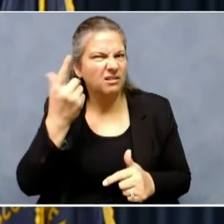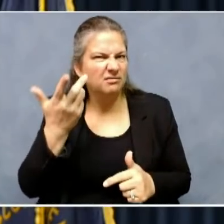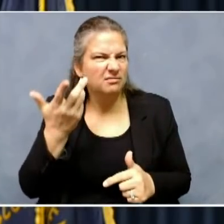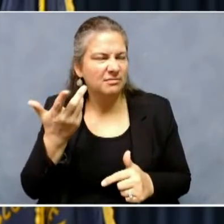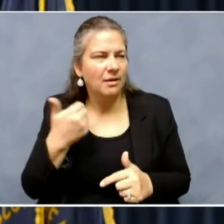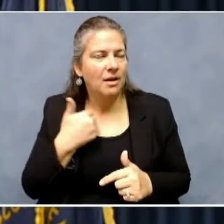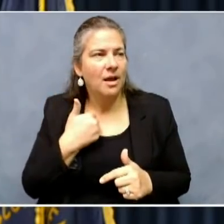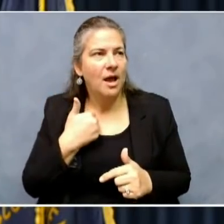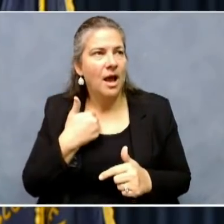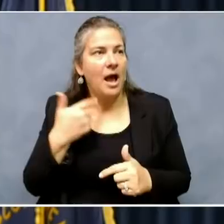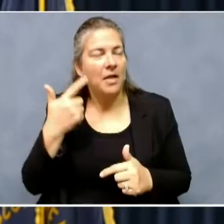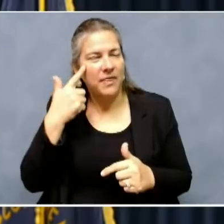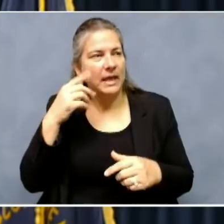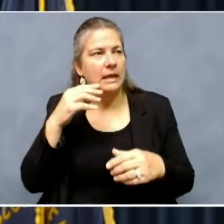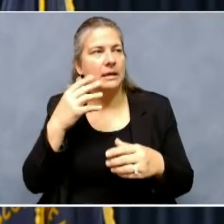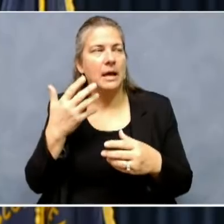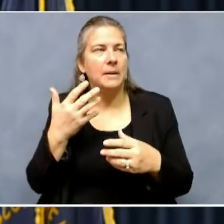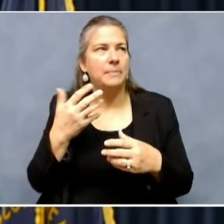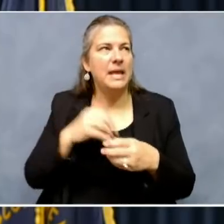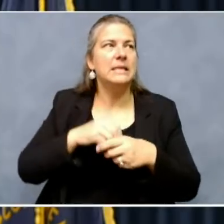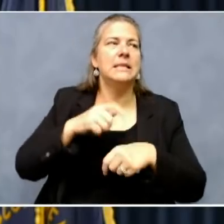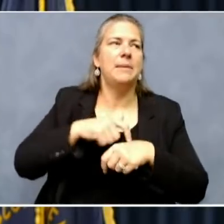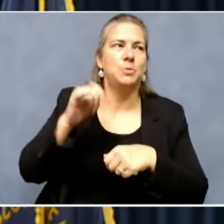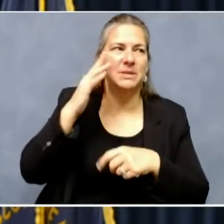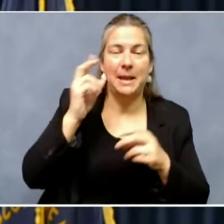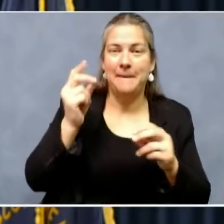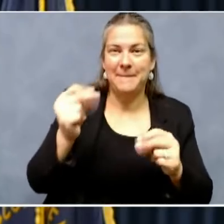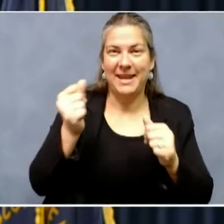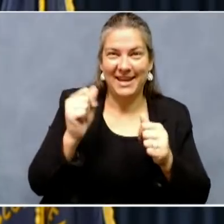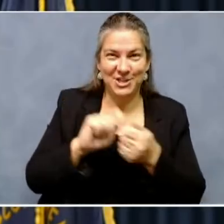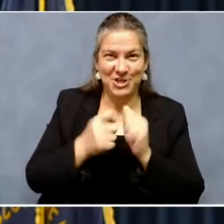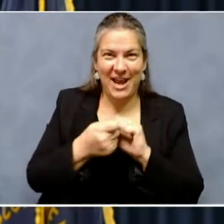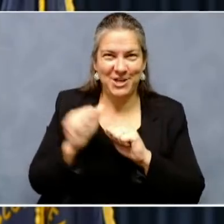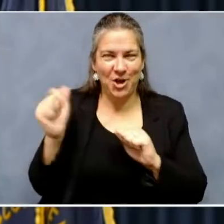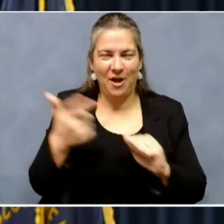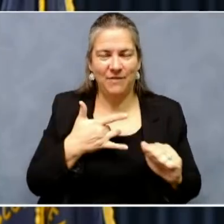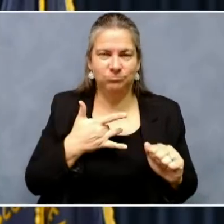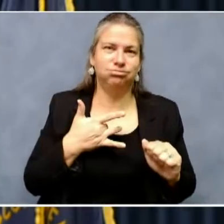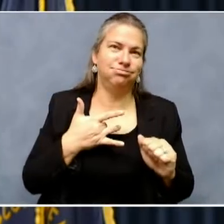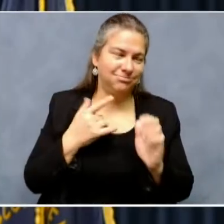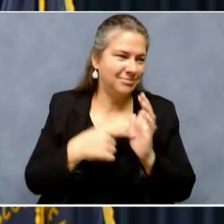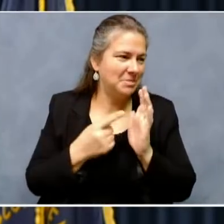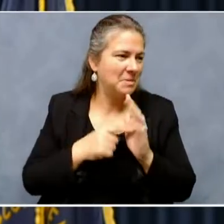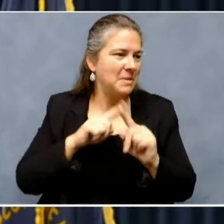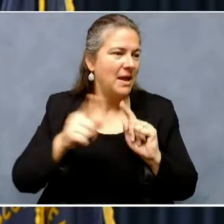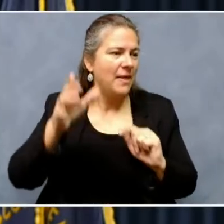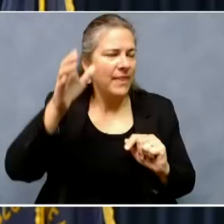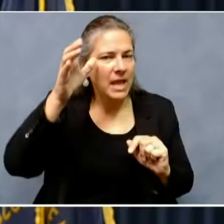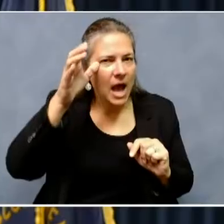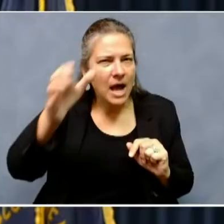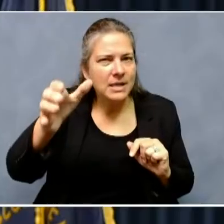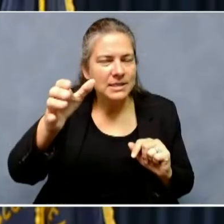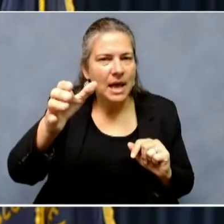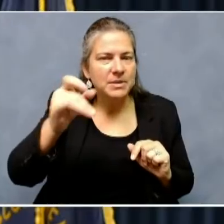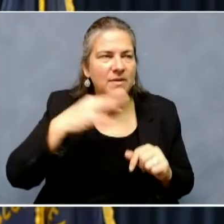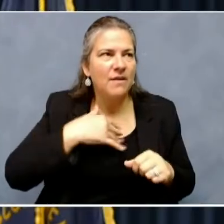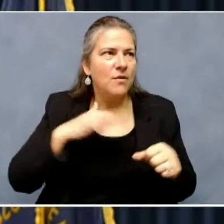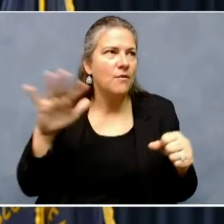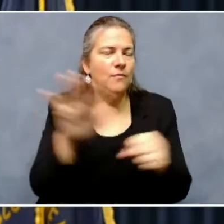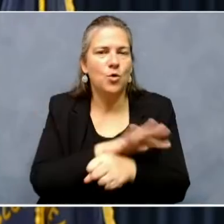in time, because immediate change gets everybody in time, the concept of having an entire green